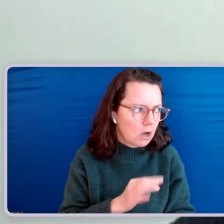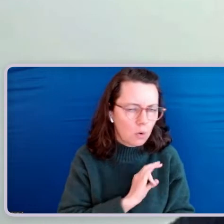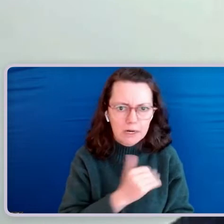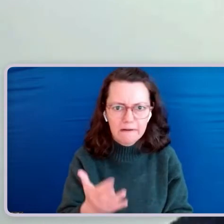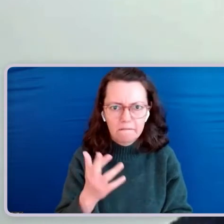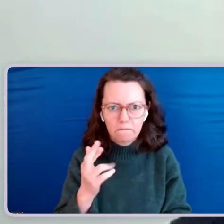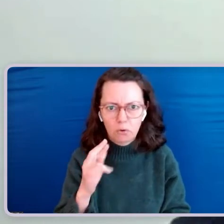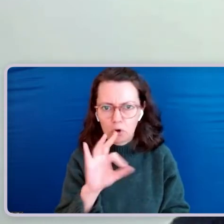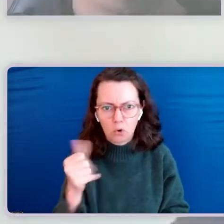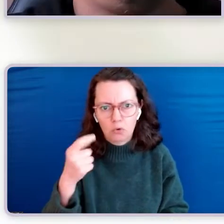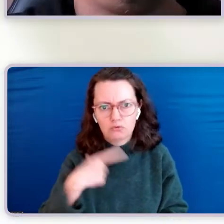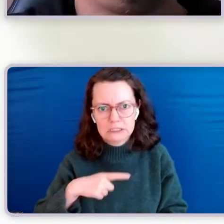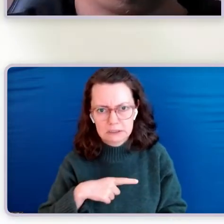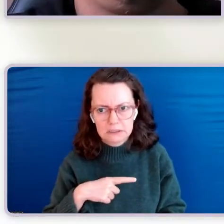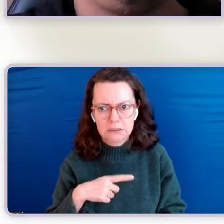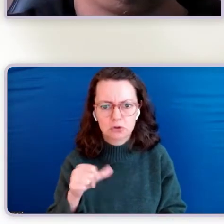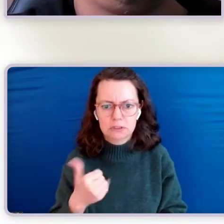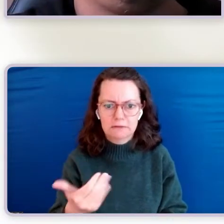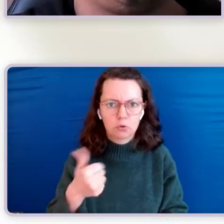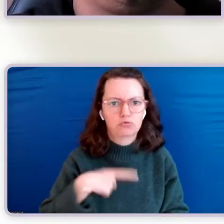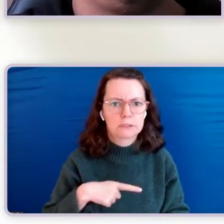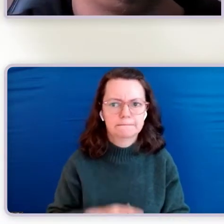of the imagination.